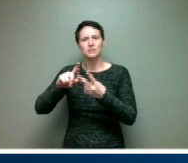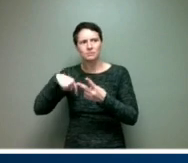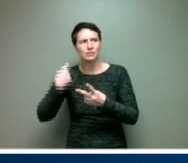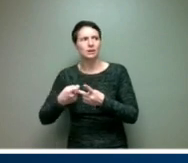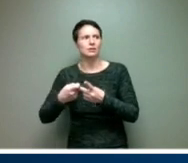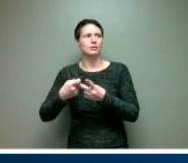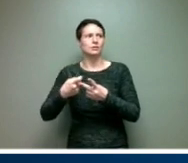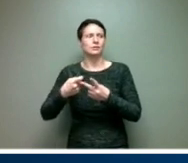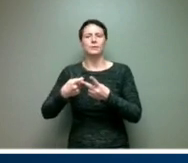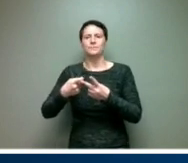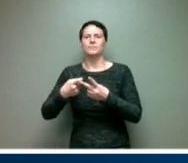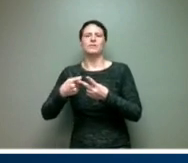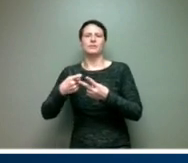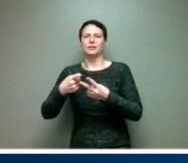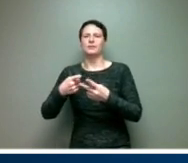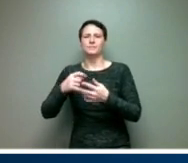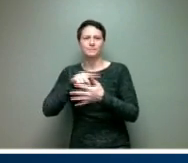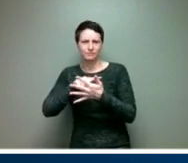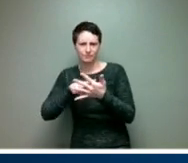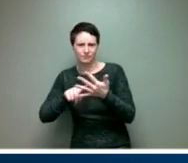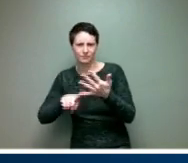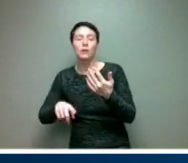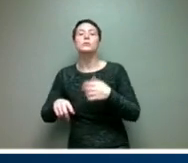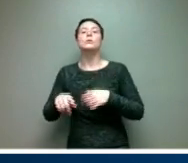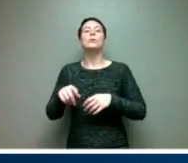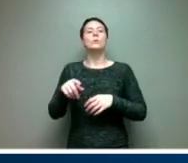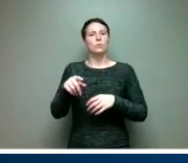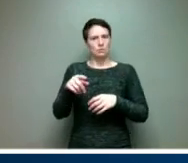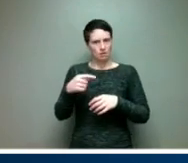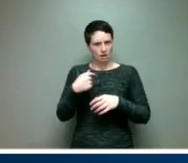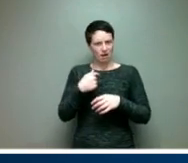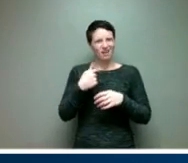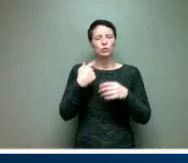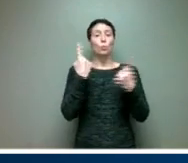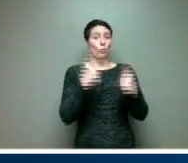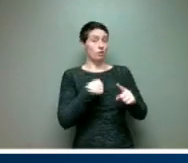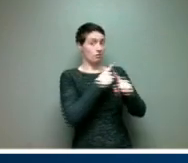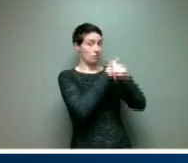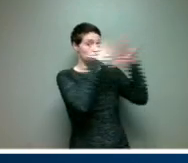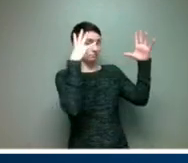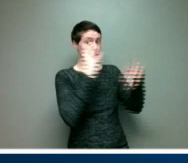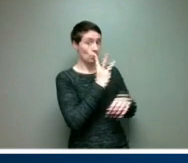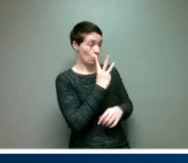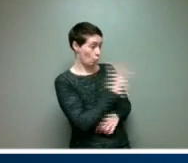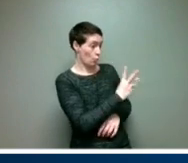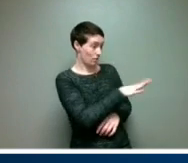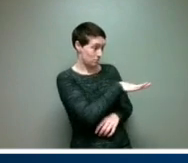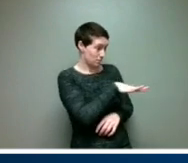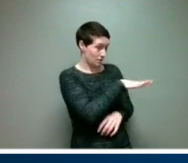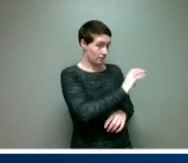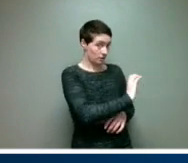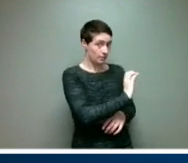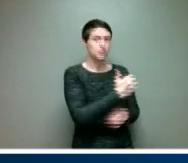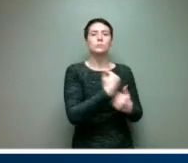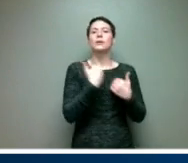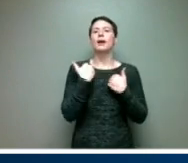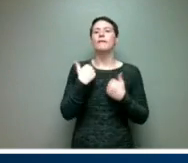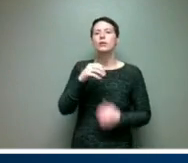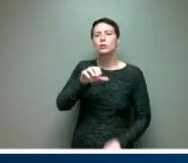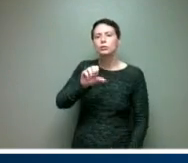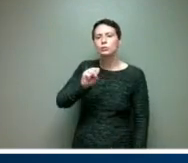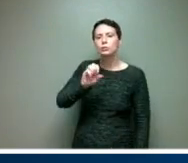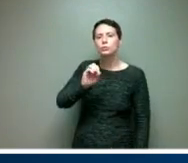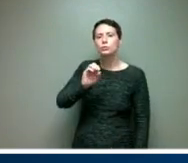work on the west side of Columbus, we have a Somali helpline, we have